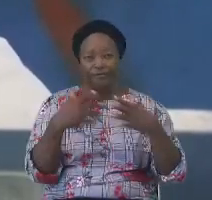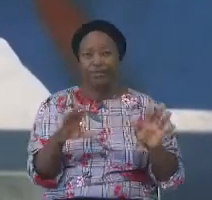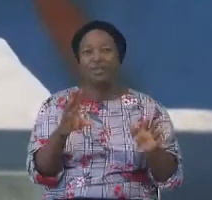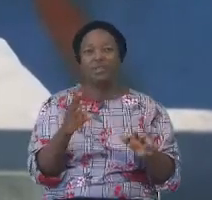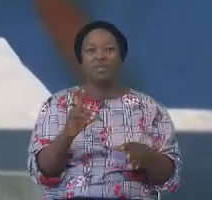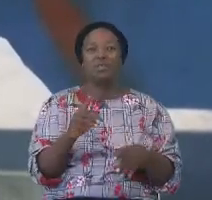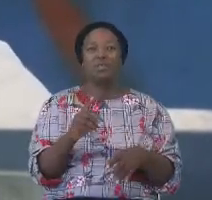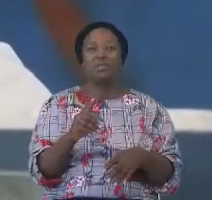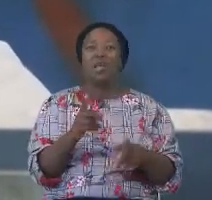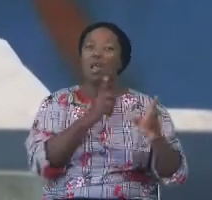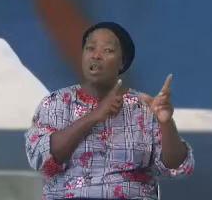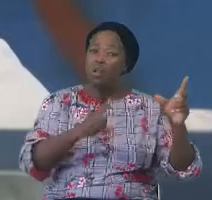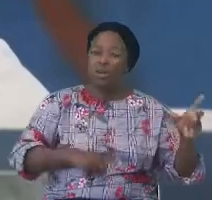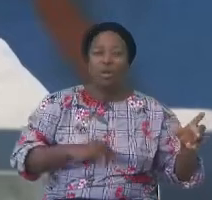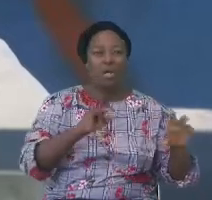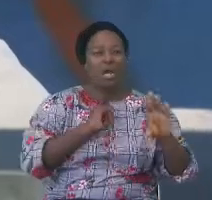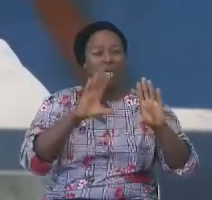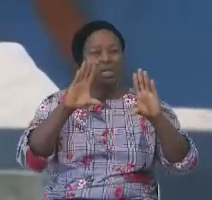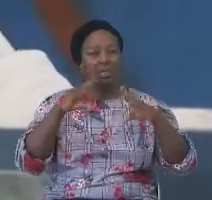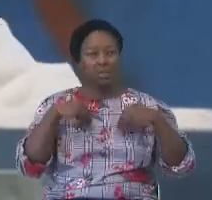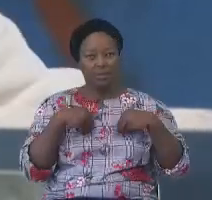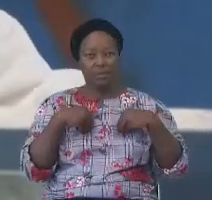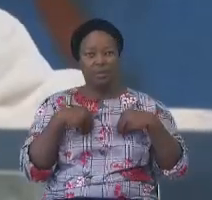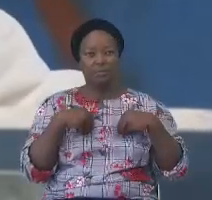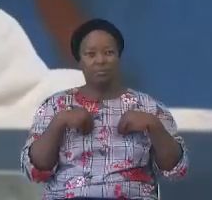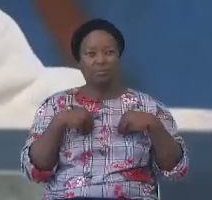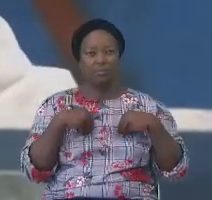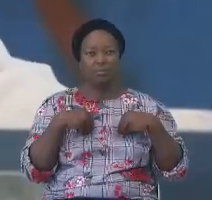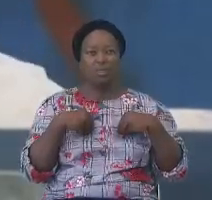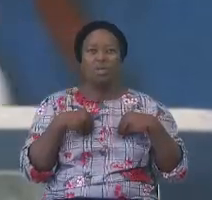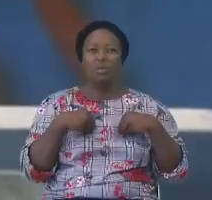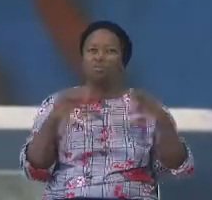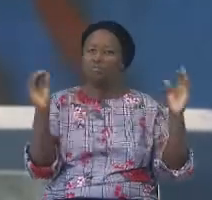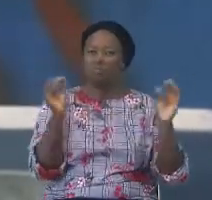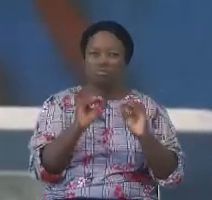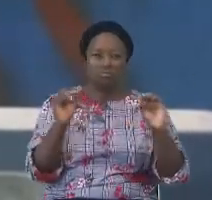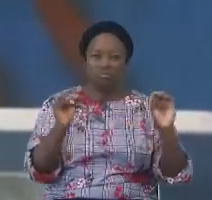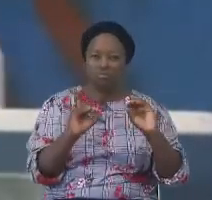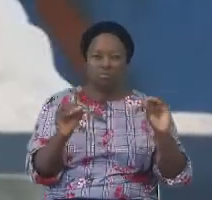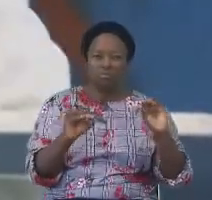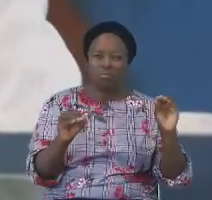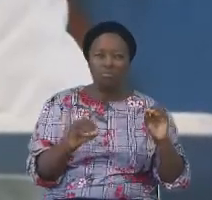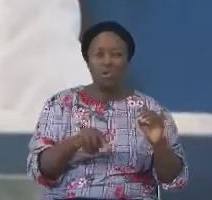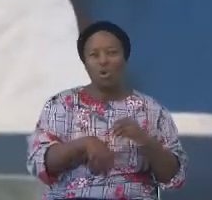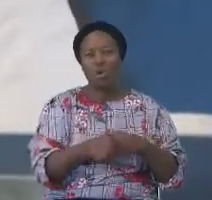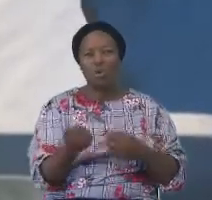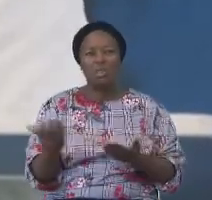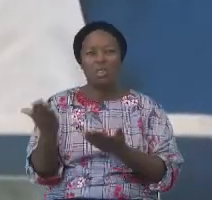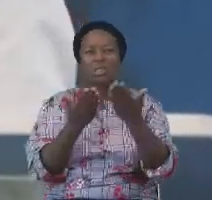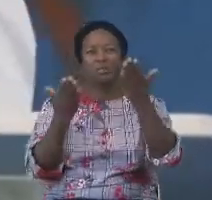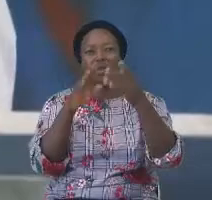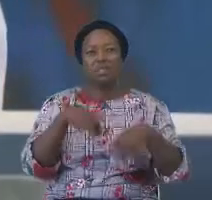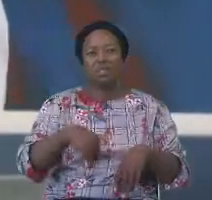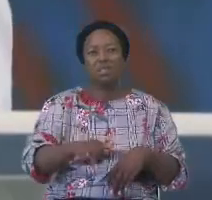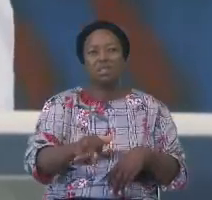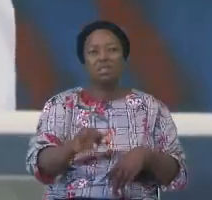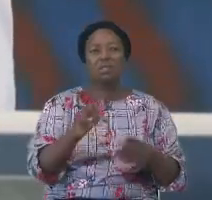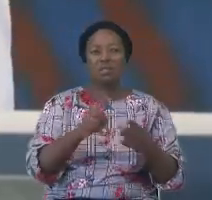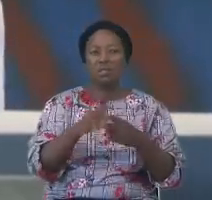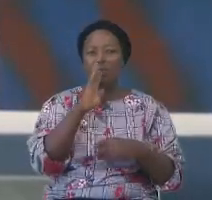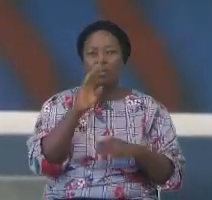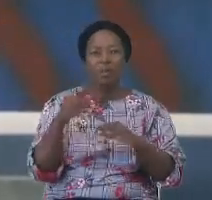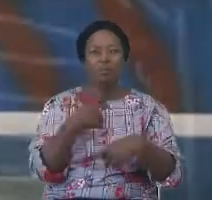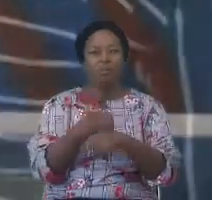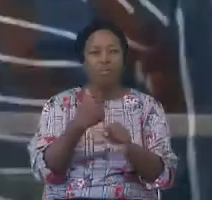enemy destroyed finished lord i accept there's no other